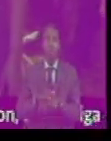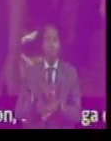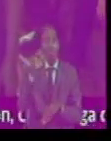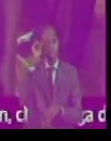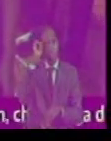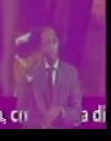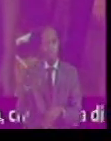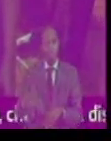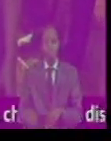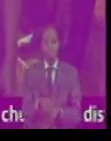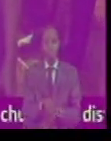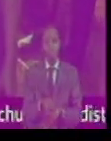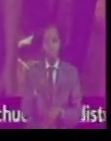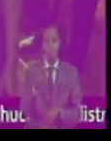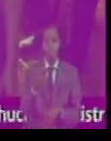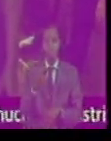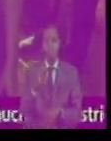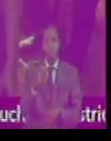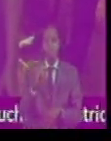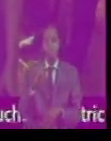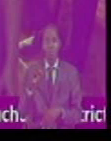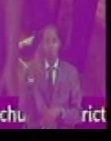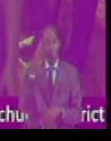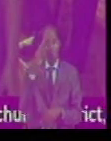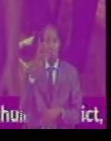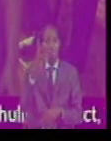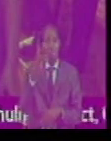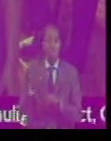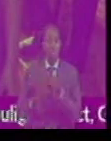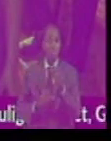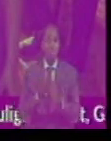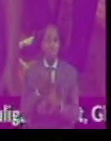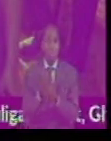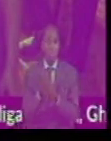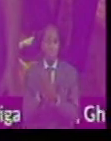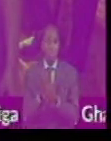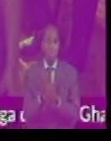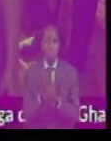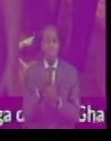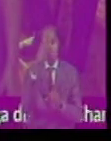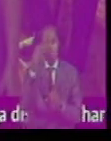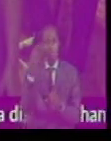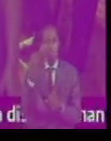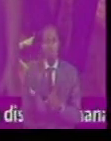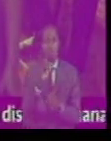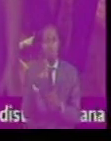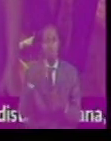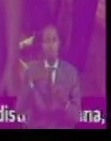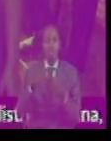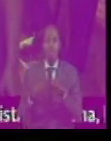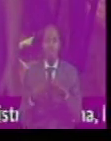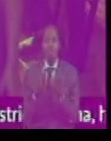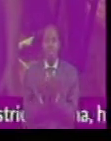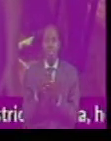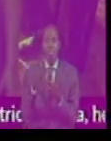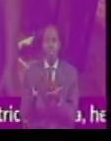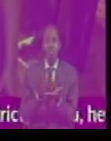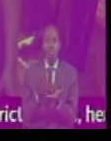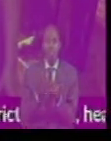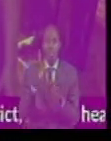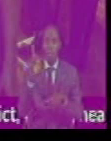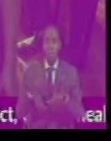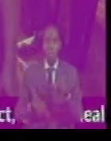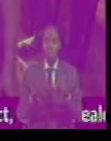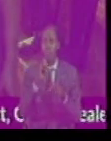faith. Walking on his knees. He has risen for up good 7 years. Erect. He has even due to walked. A problem. Praise the name that of